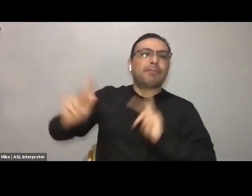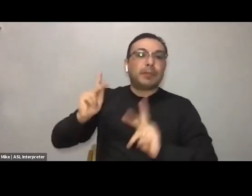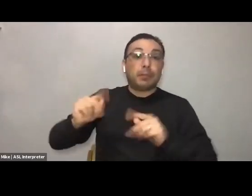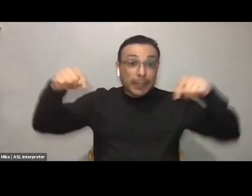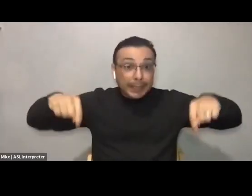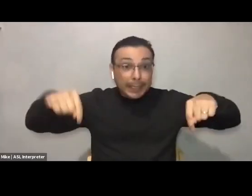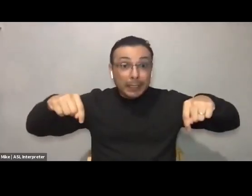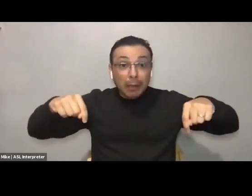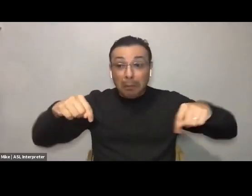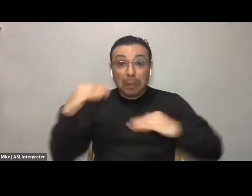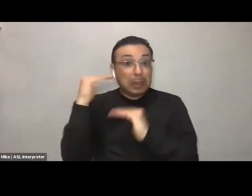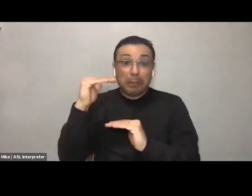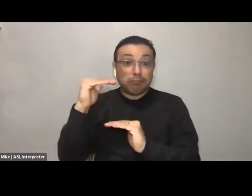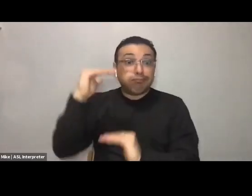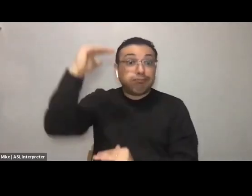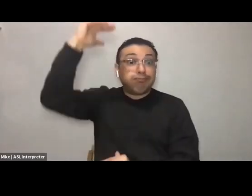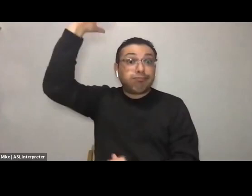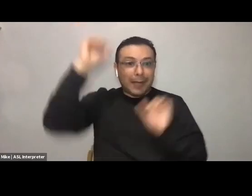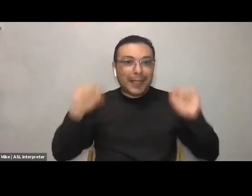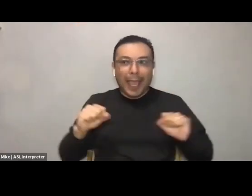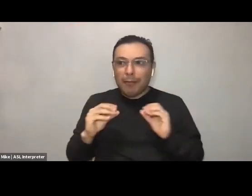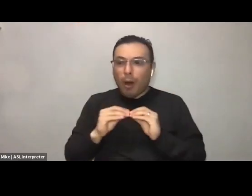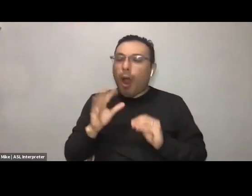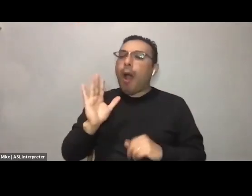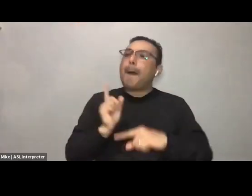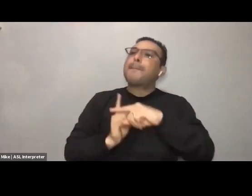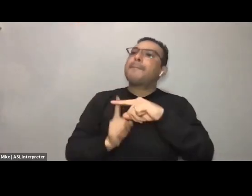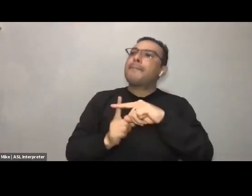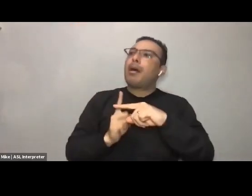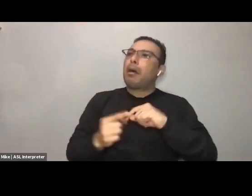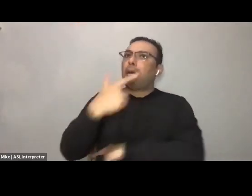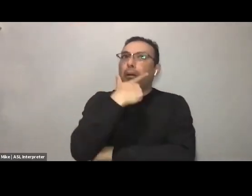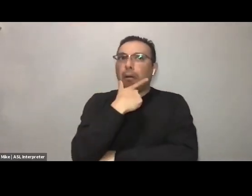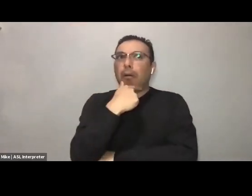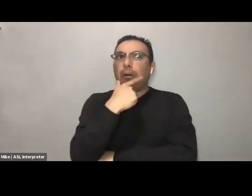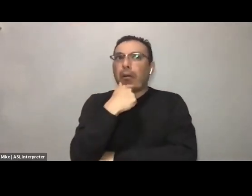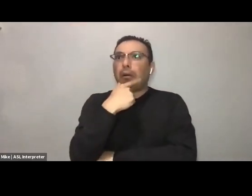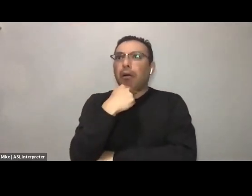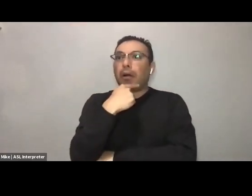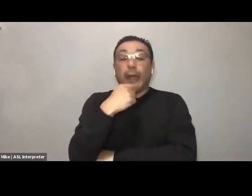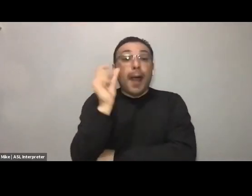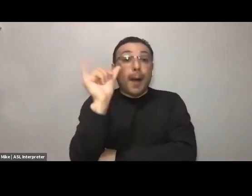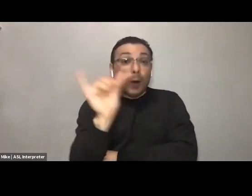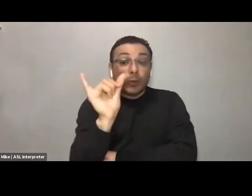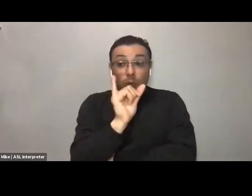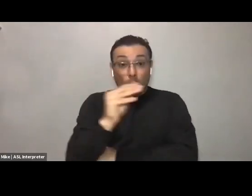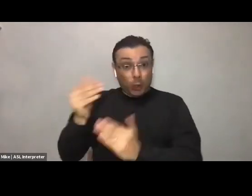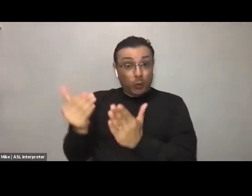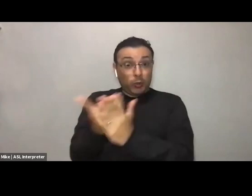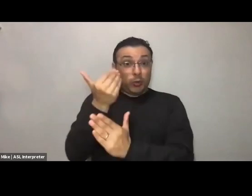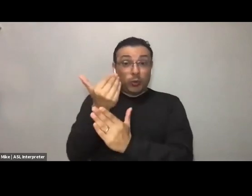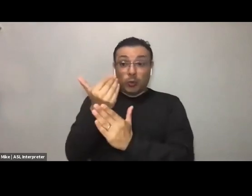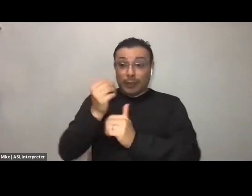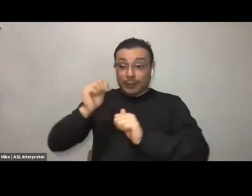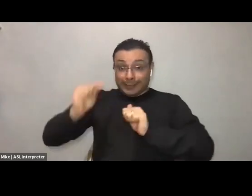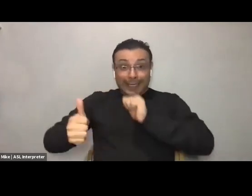purposes today, starting something new means that we can build accessibility and inclusion into our programs